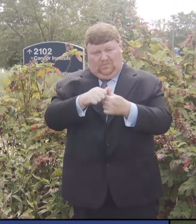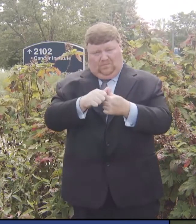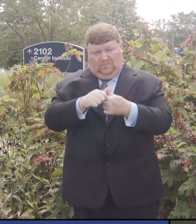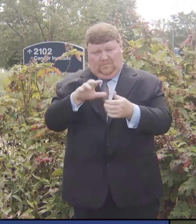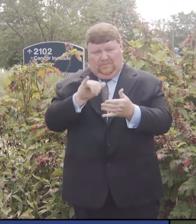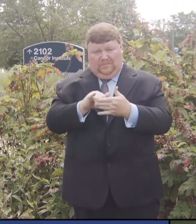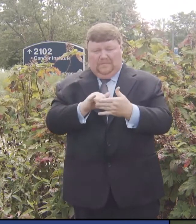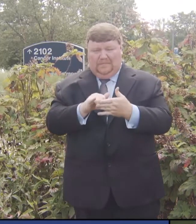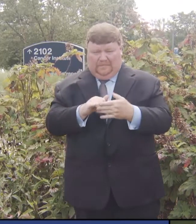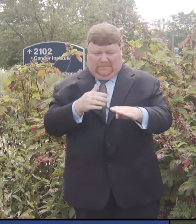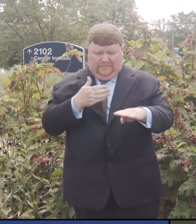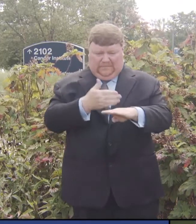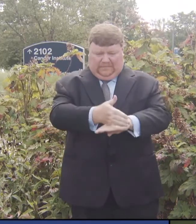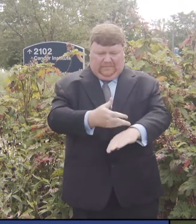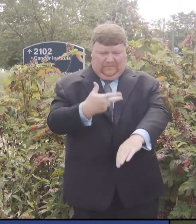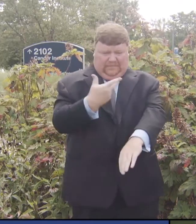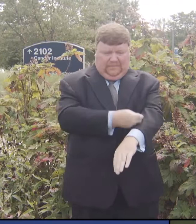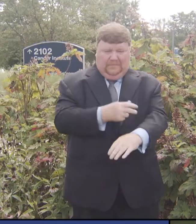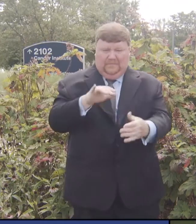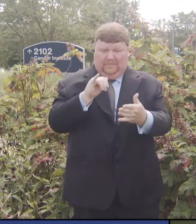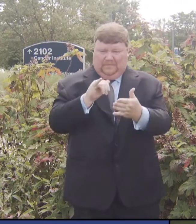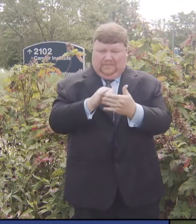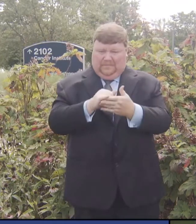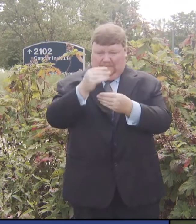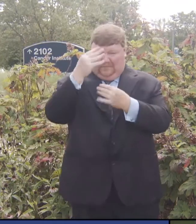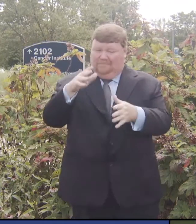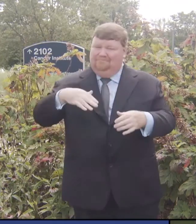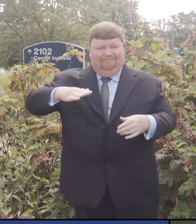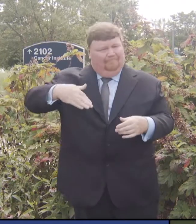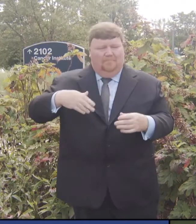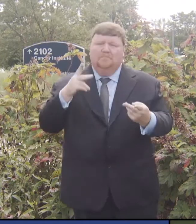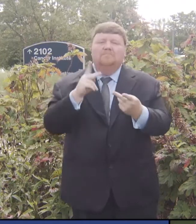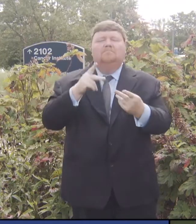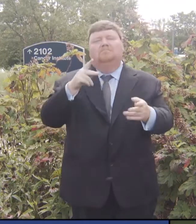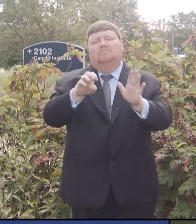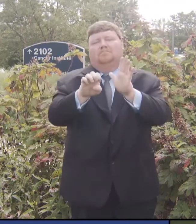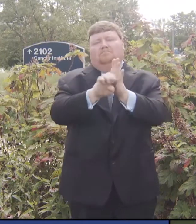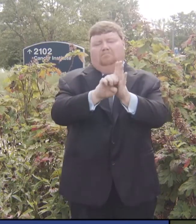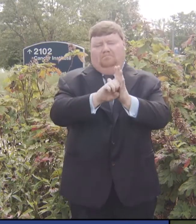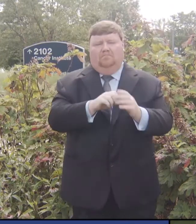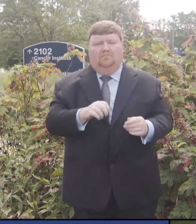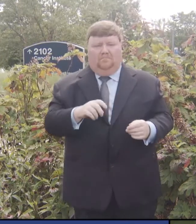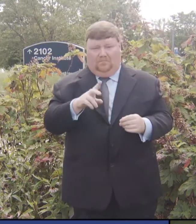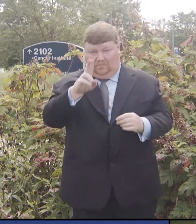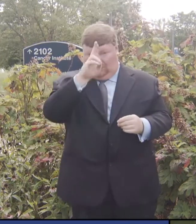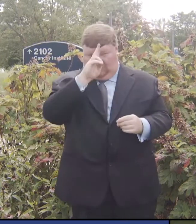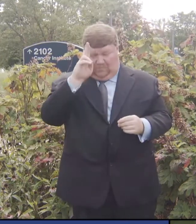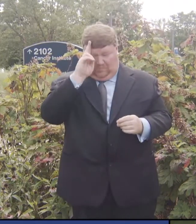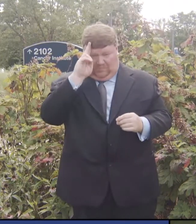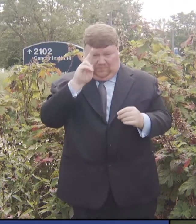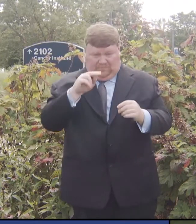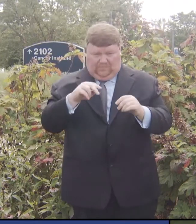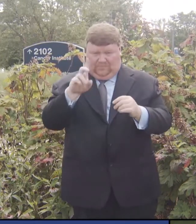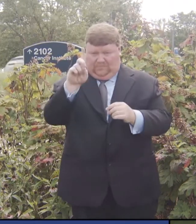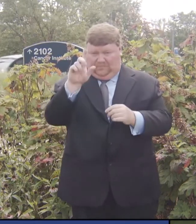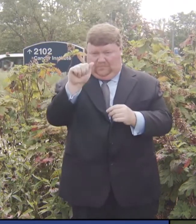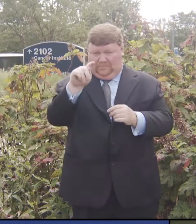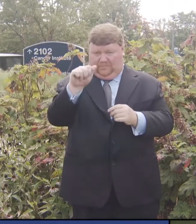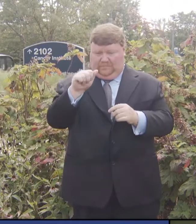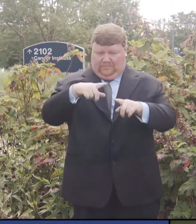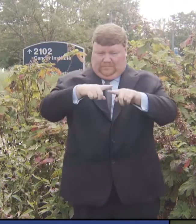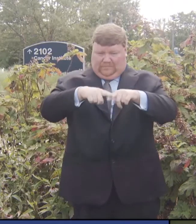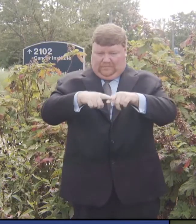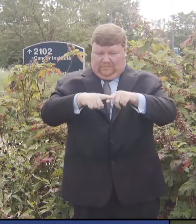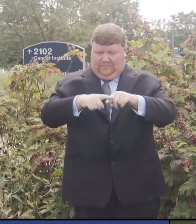post-vaccination data being reported is not yet perfect. For example, the hospitalization data is dependent